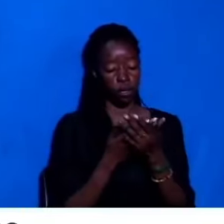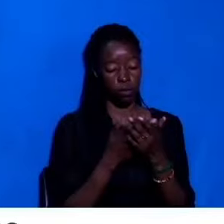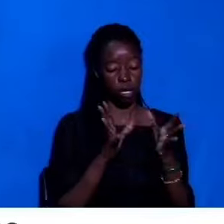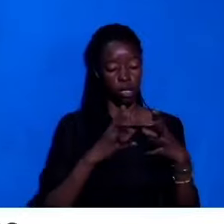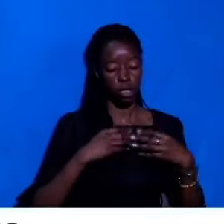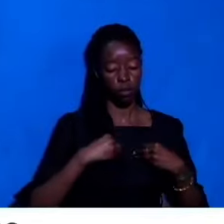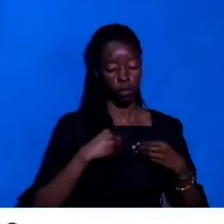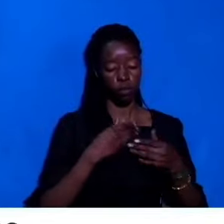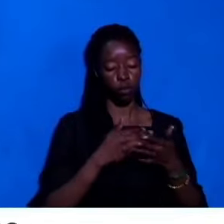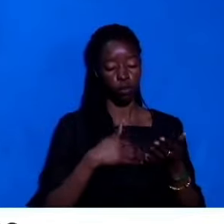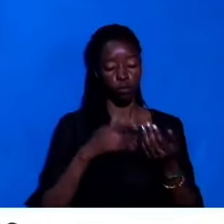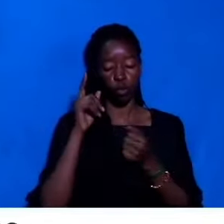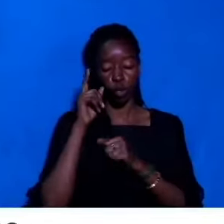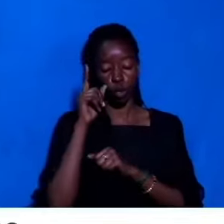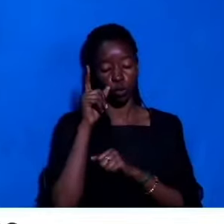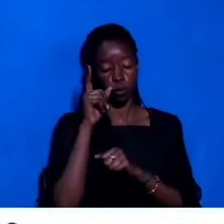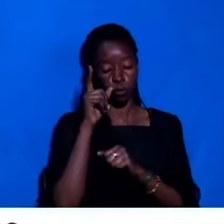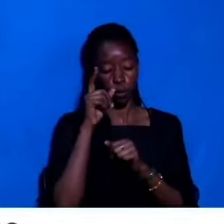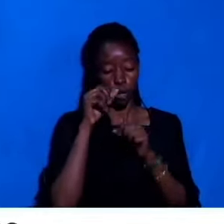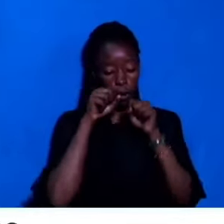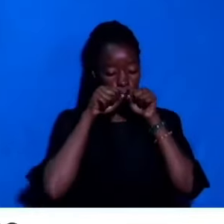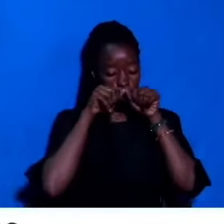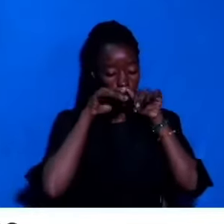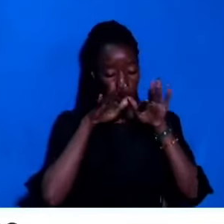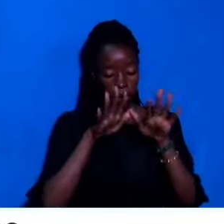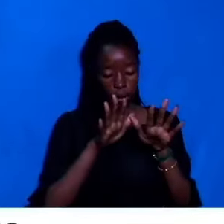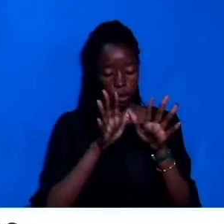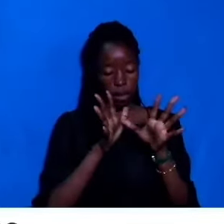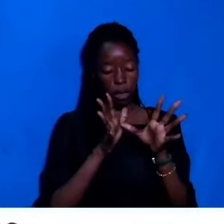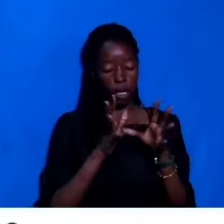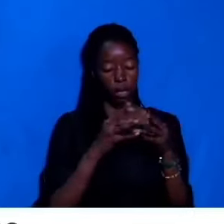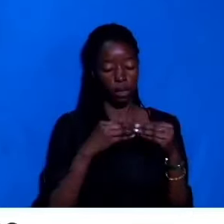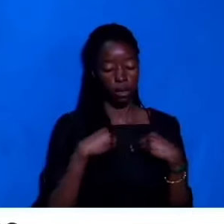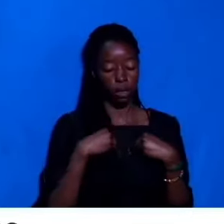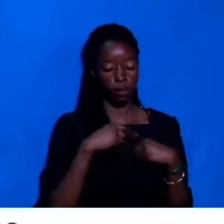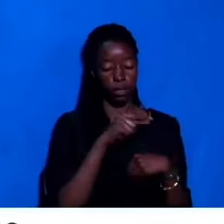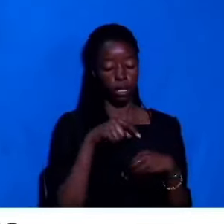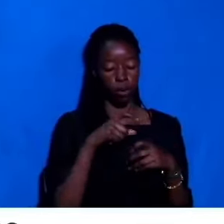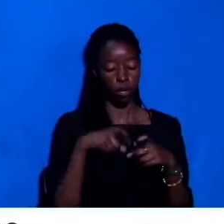Bless us as we go through this exercise and accept our gifts. In the name of God the Father,